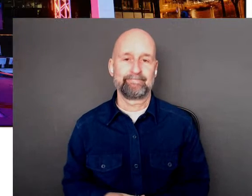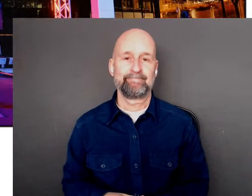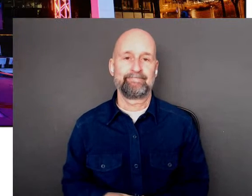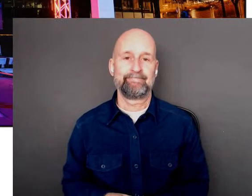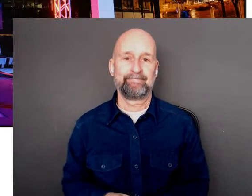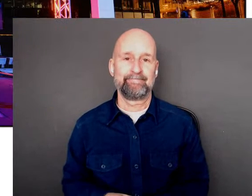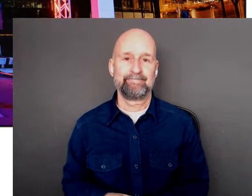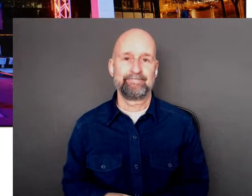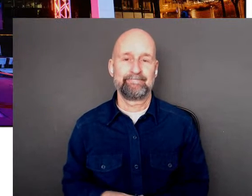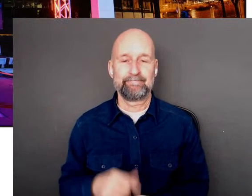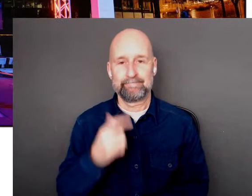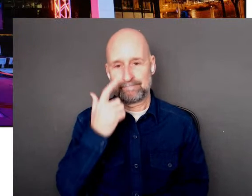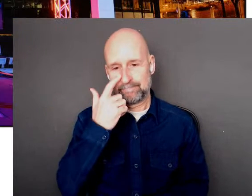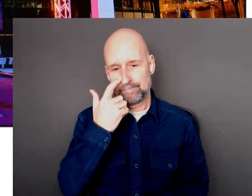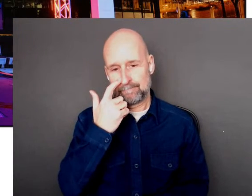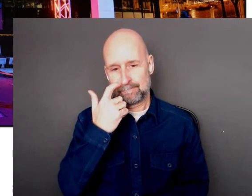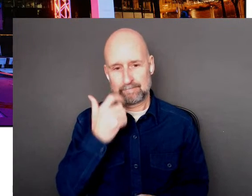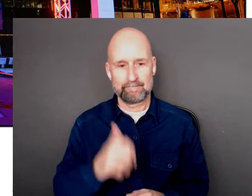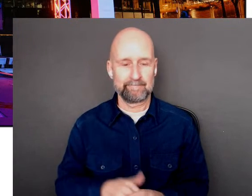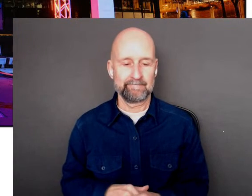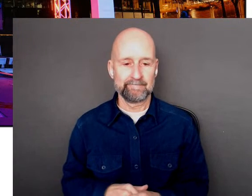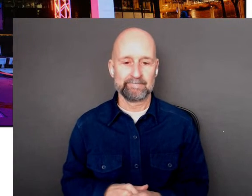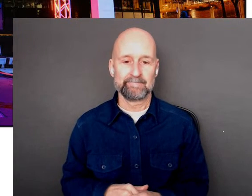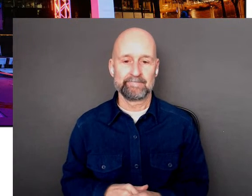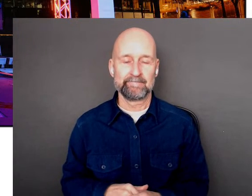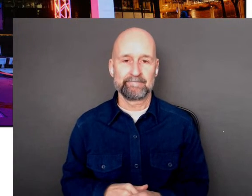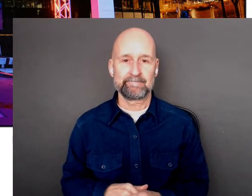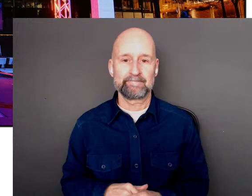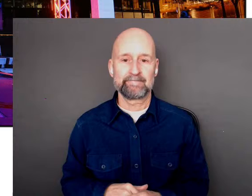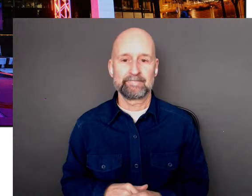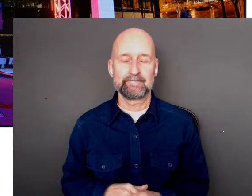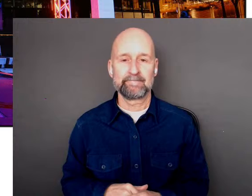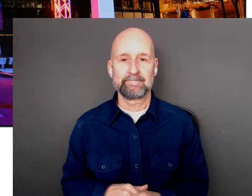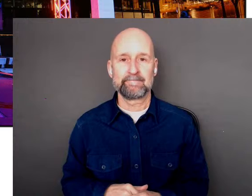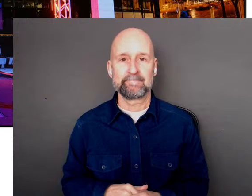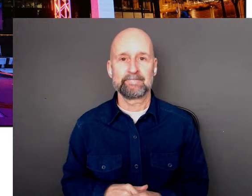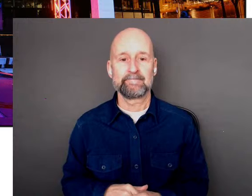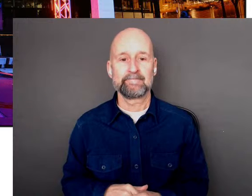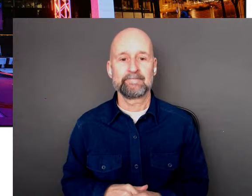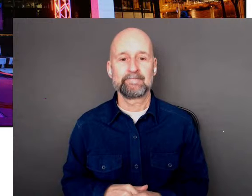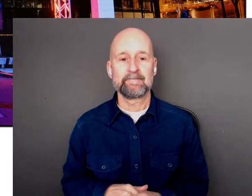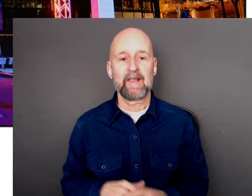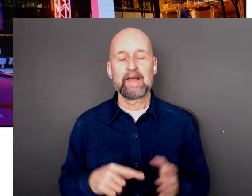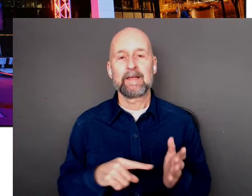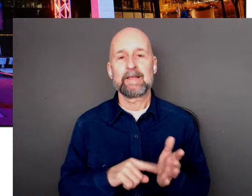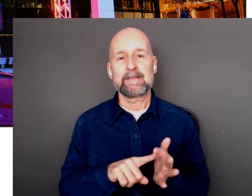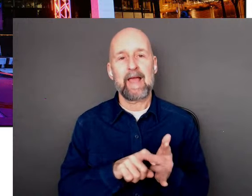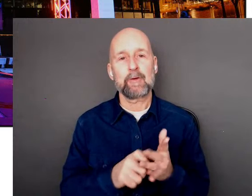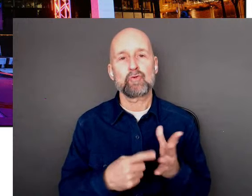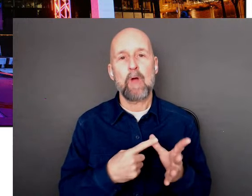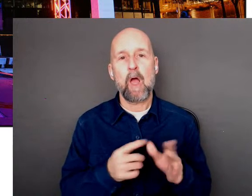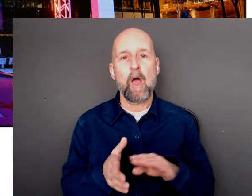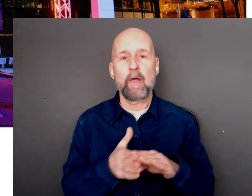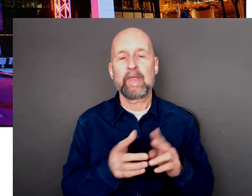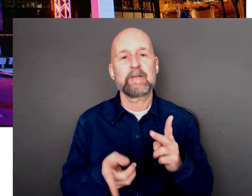So, well, before speaking about Tetra, there's maybe an in-between project that we call Autotrack,